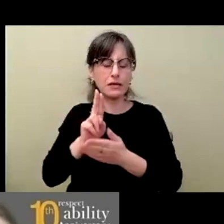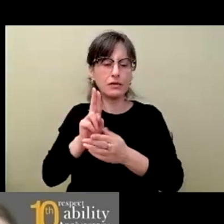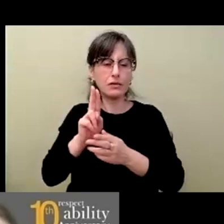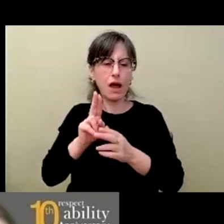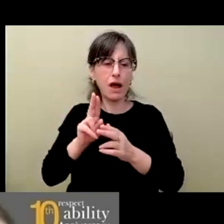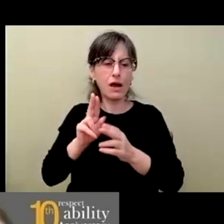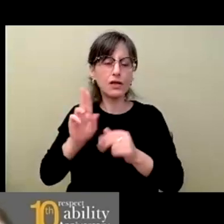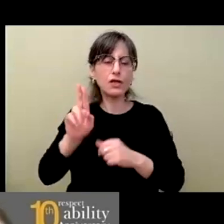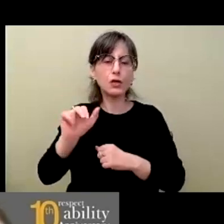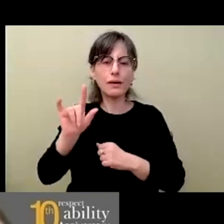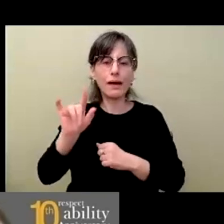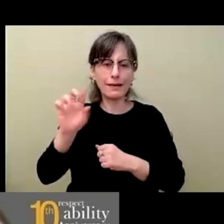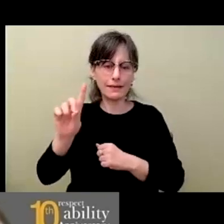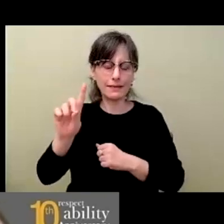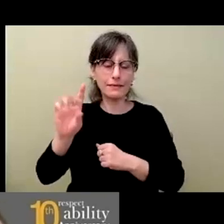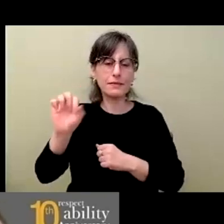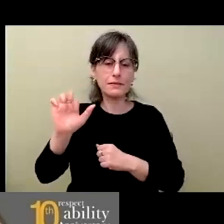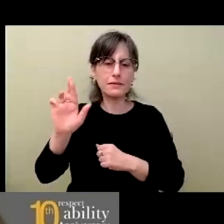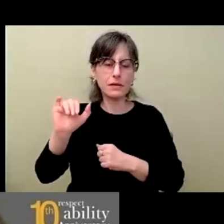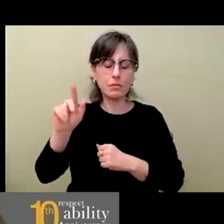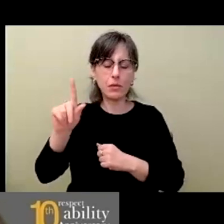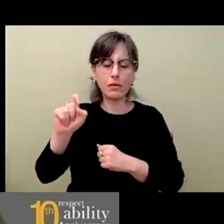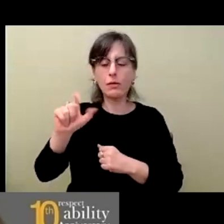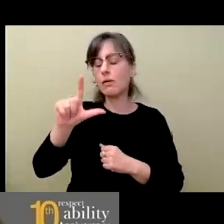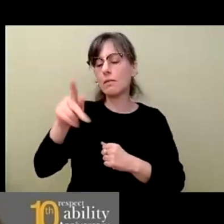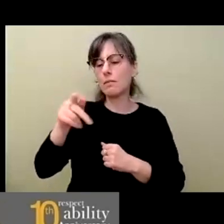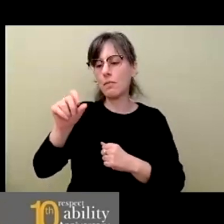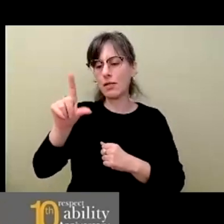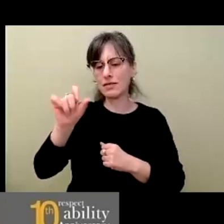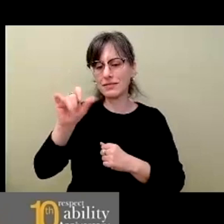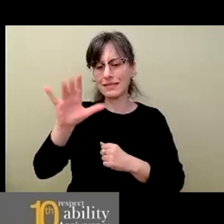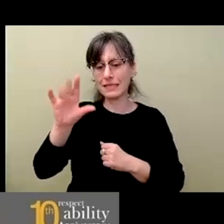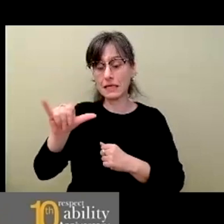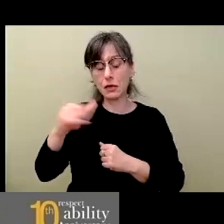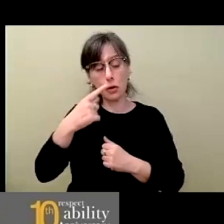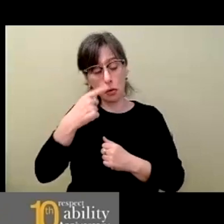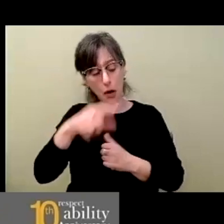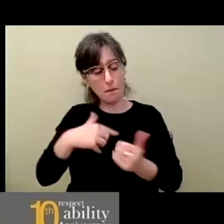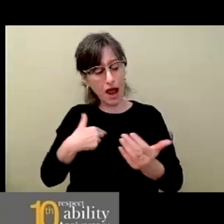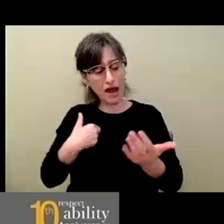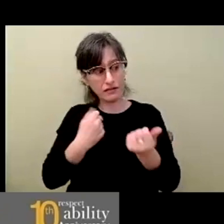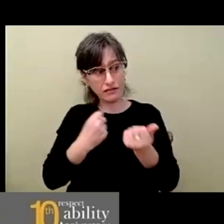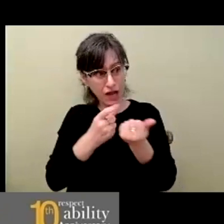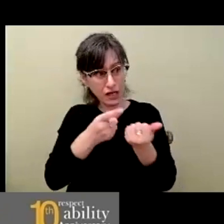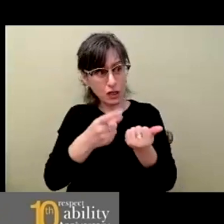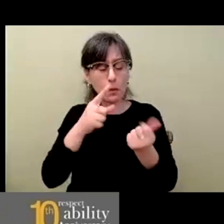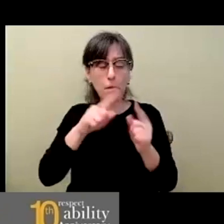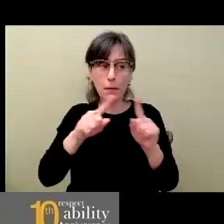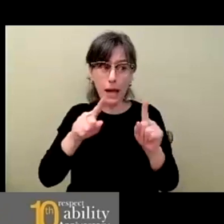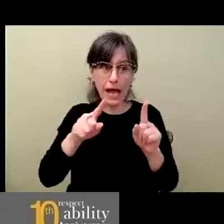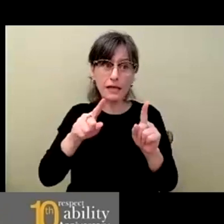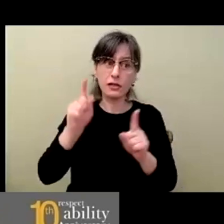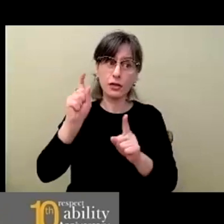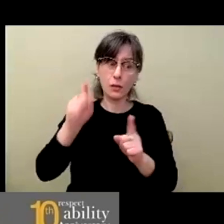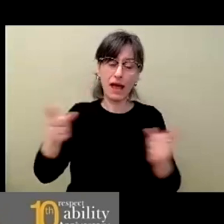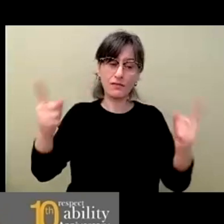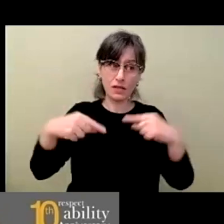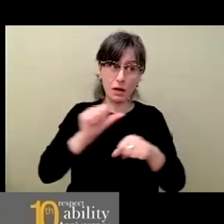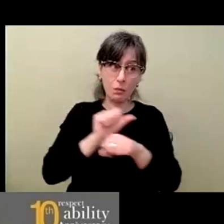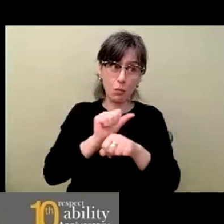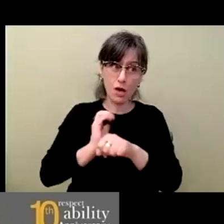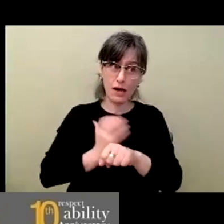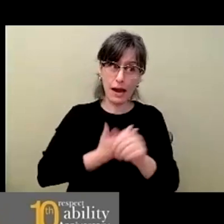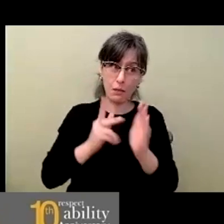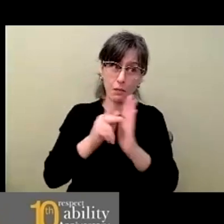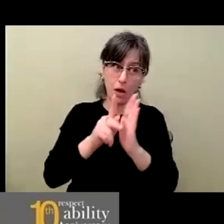but only if you come to work in our policy department. For the summer. So I went to work in their policy